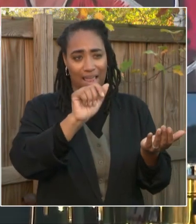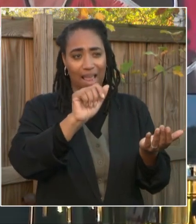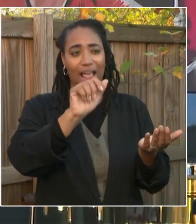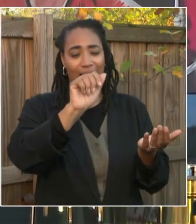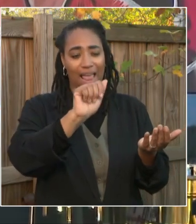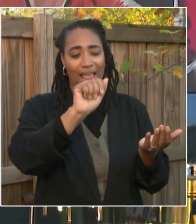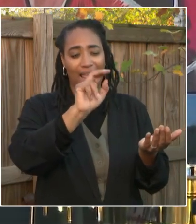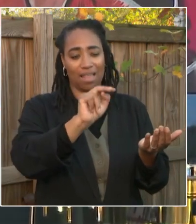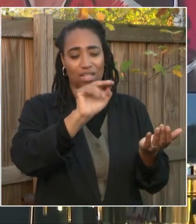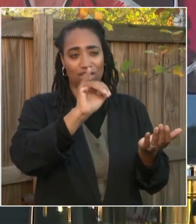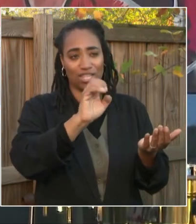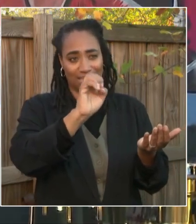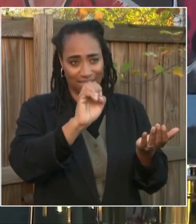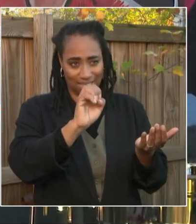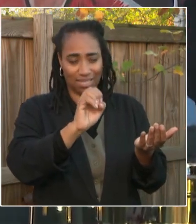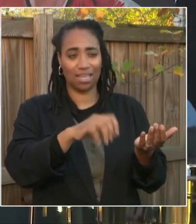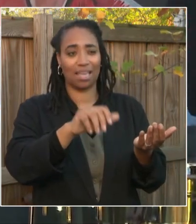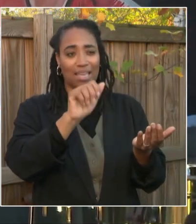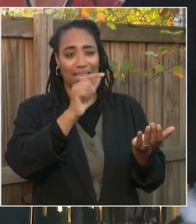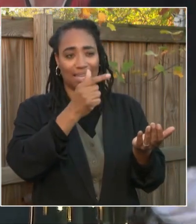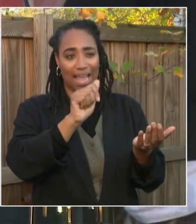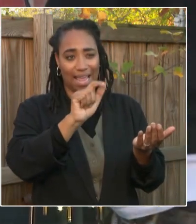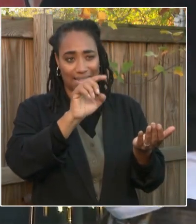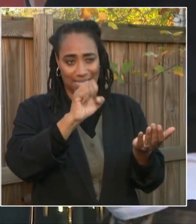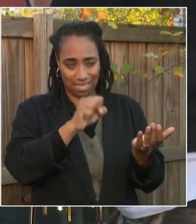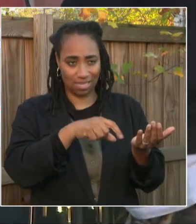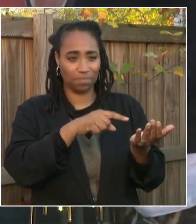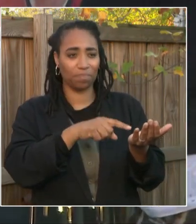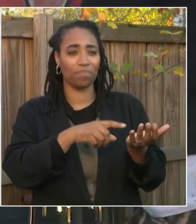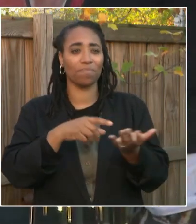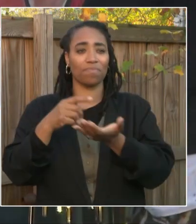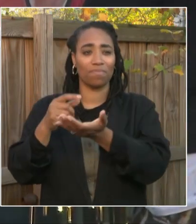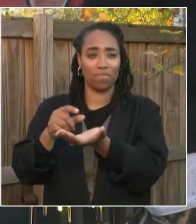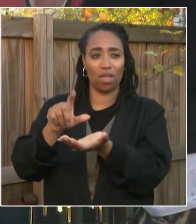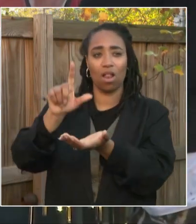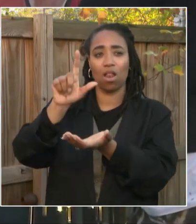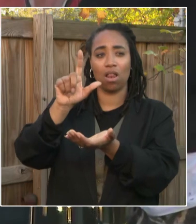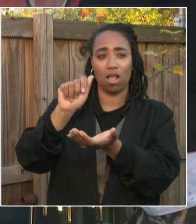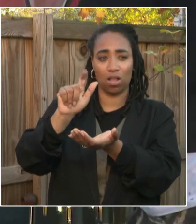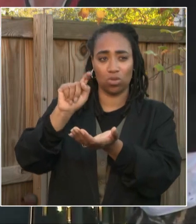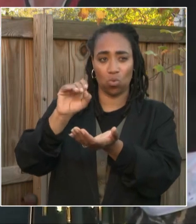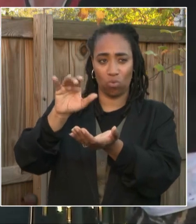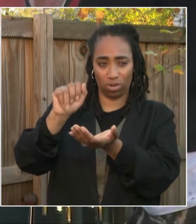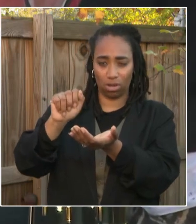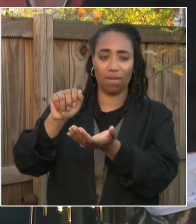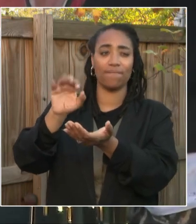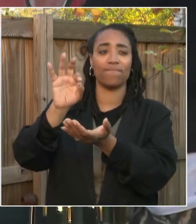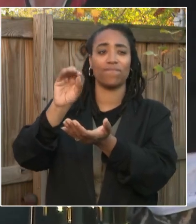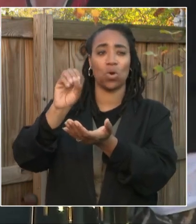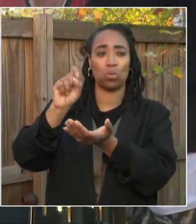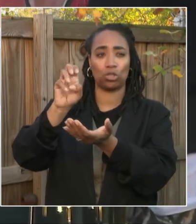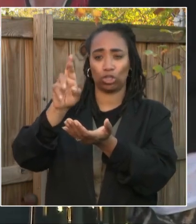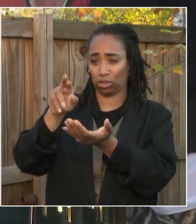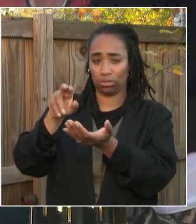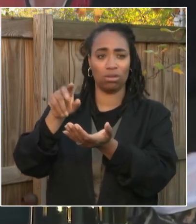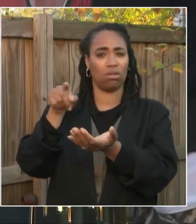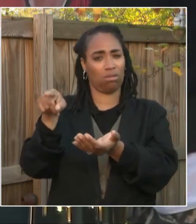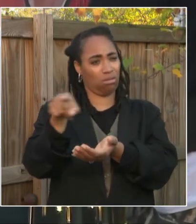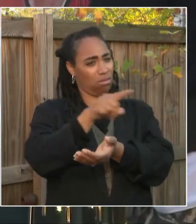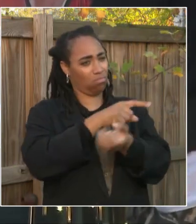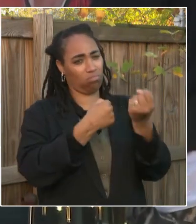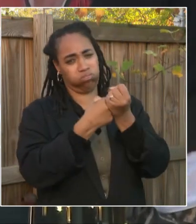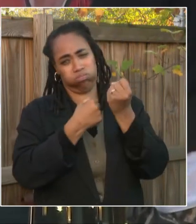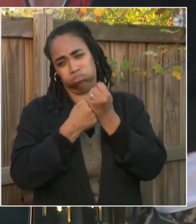having my back. Like, listen, I'm just saying, y'all do. Y'all understand us. You know what I'm saying?